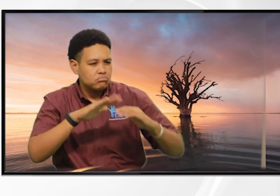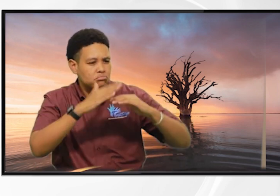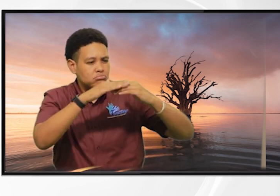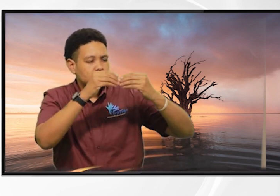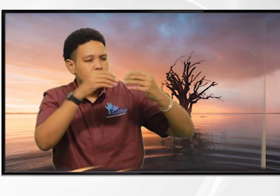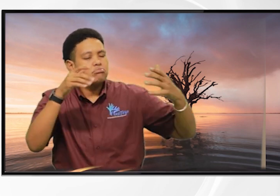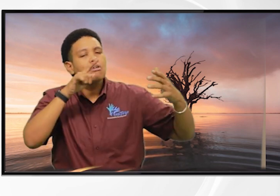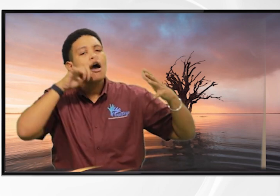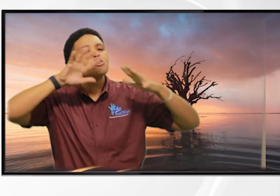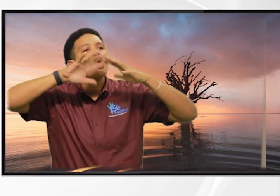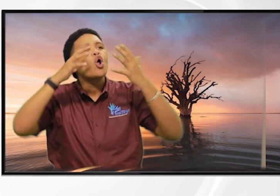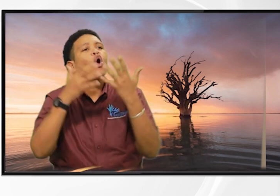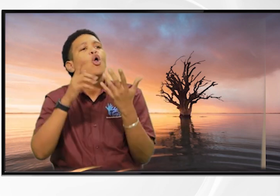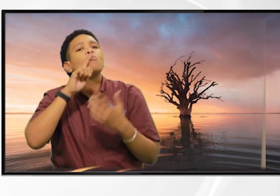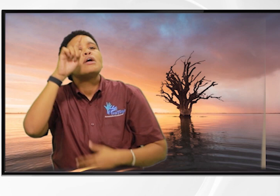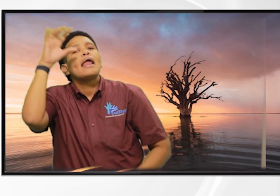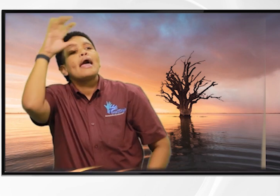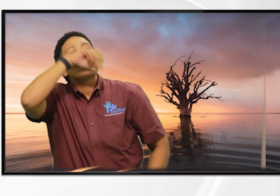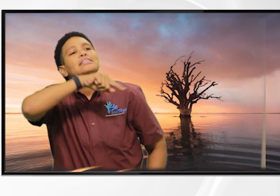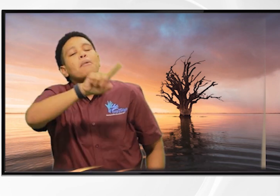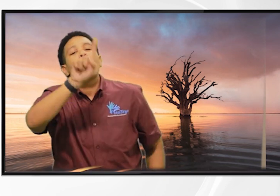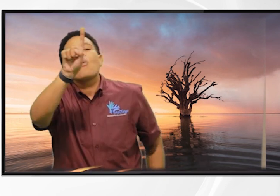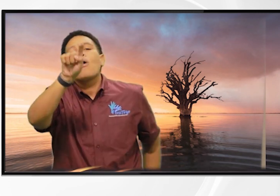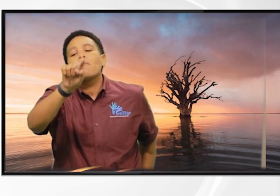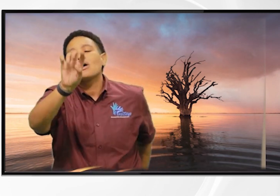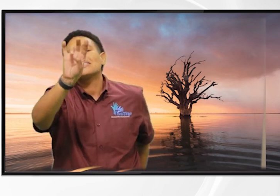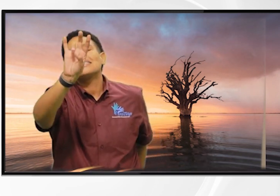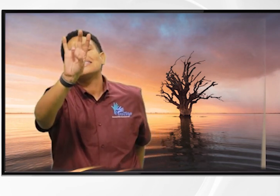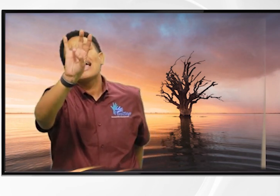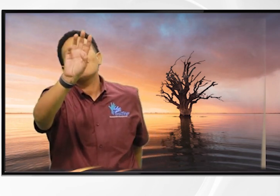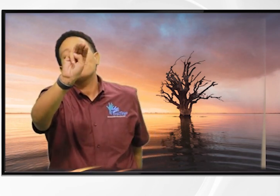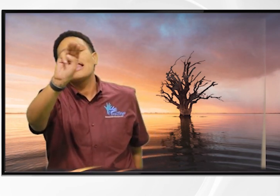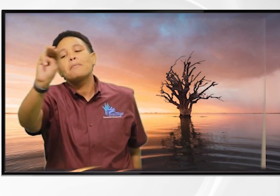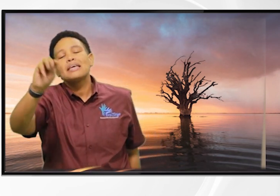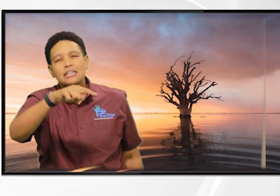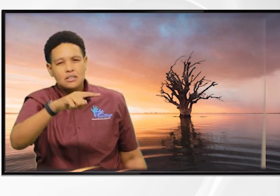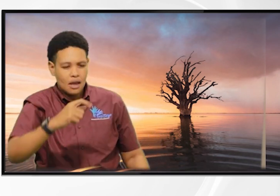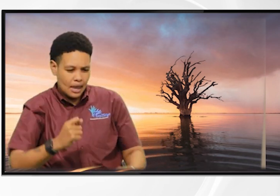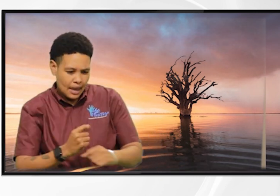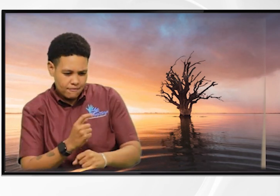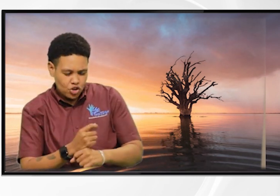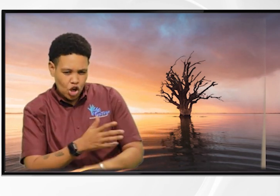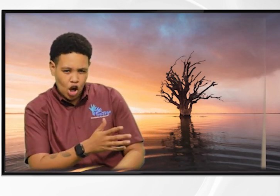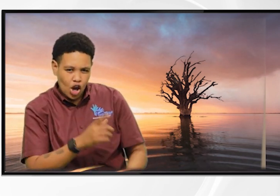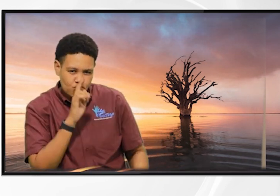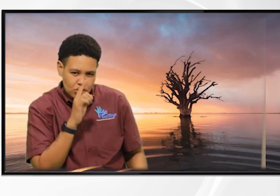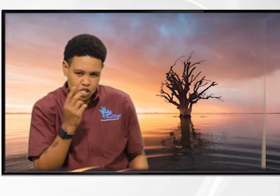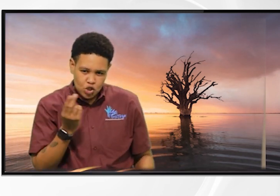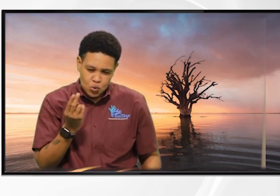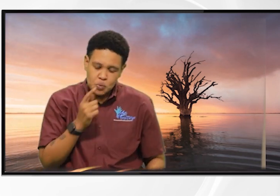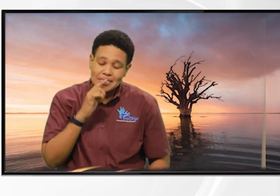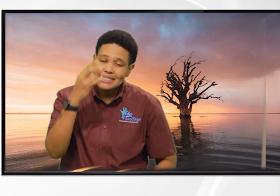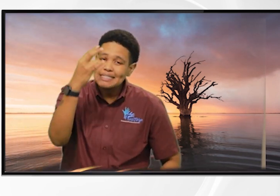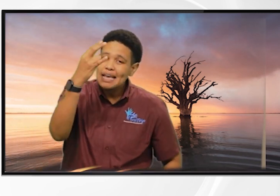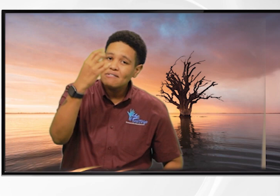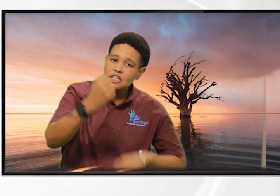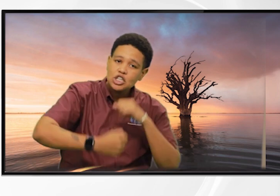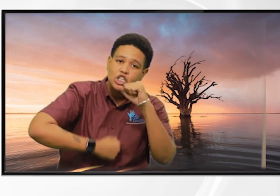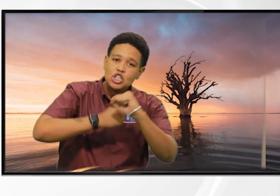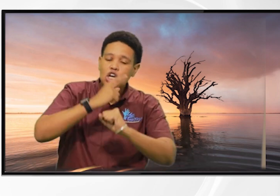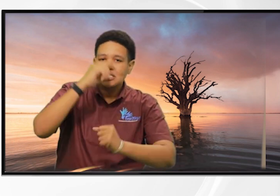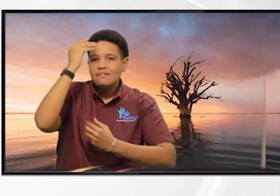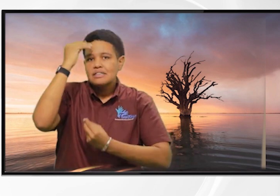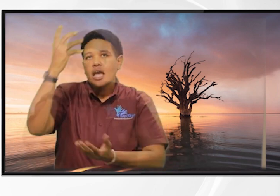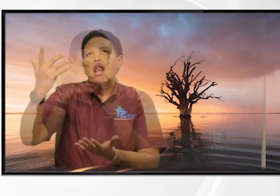the globe and were estimated at 1.7 millimeter year using 17 years of